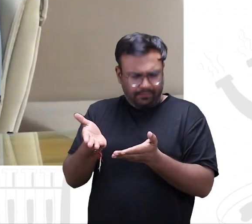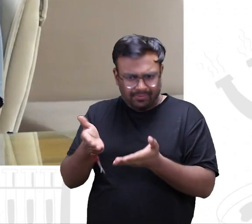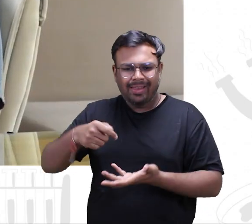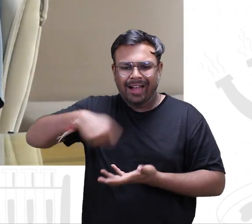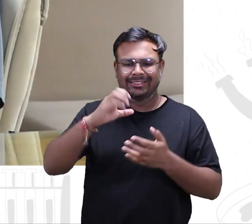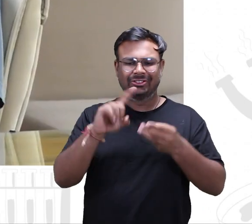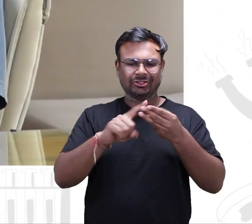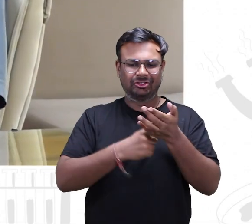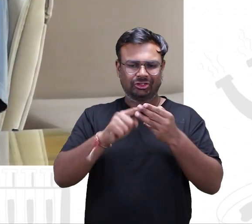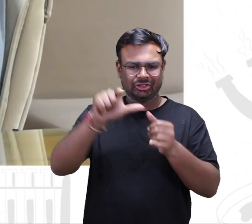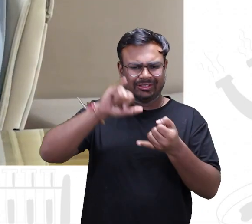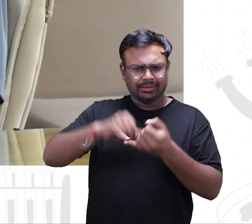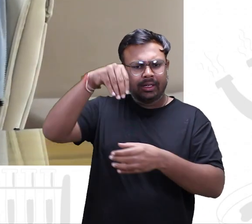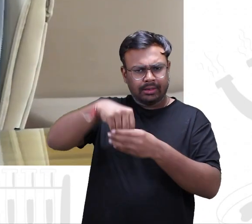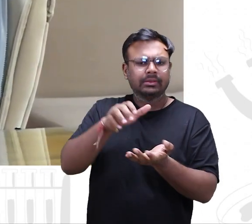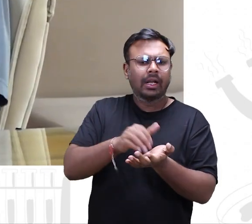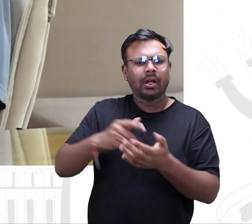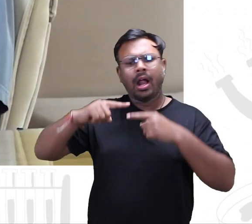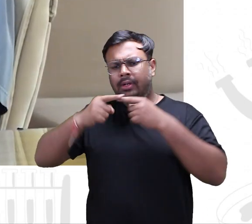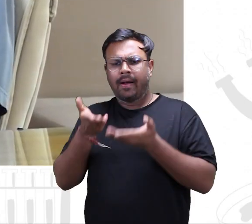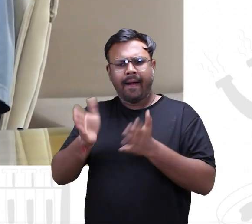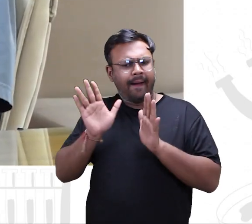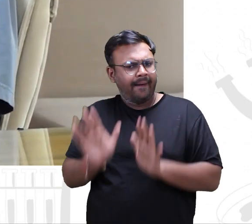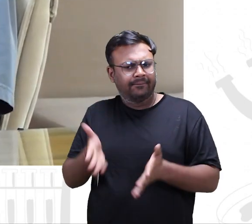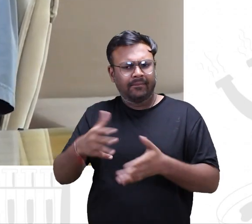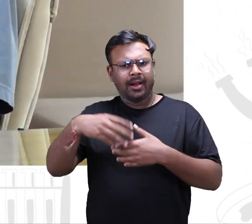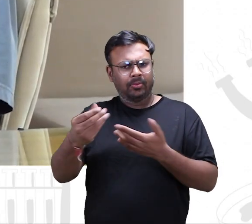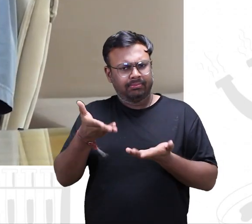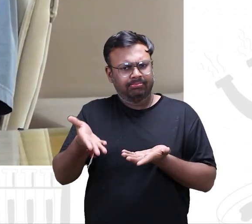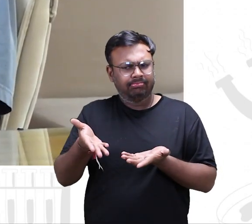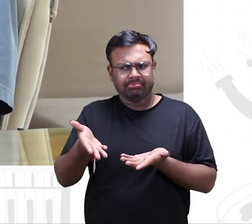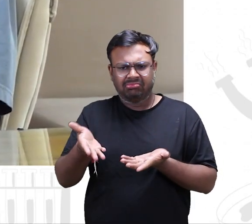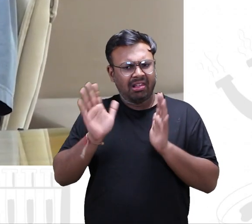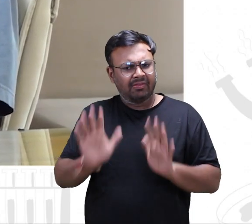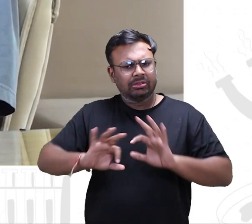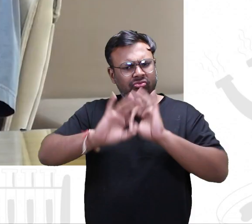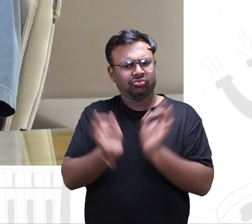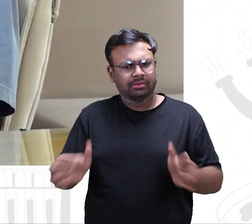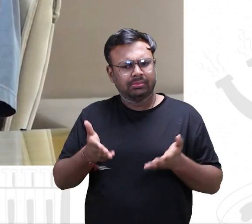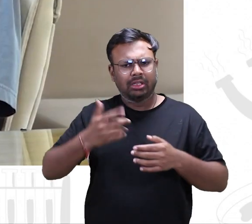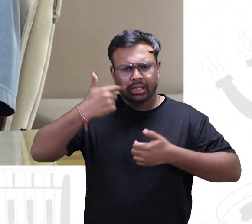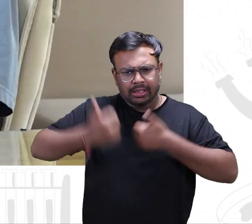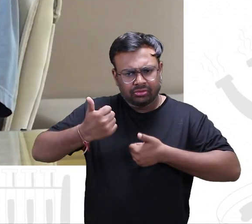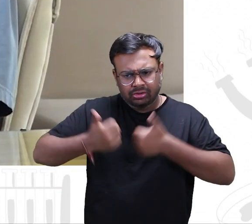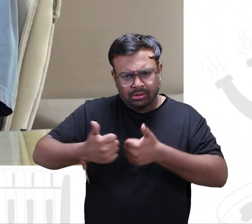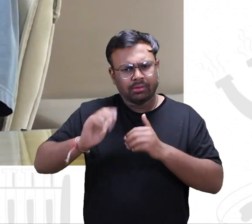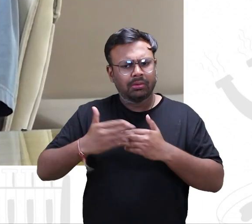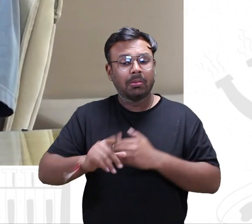I think in all cereals, because if it's in rice and maize, it's going to be all. Outside of that, we're still